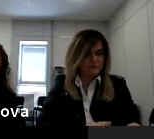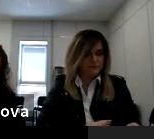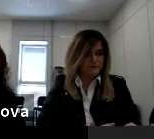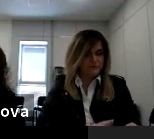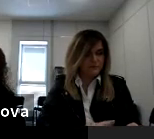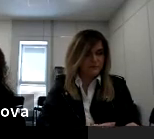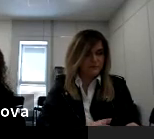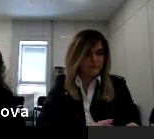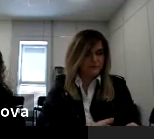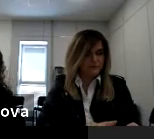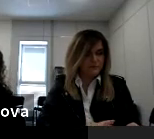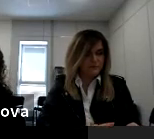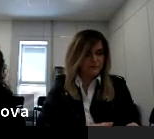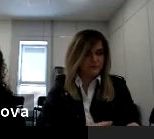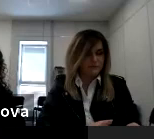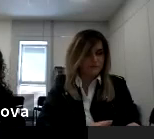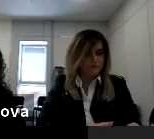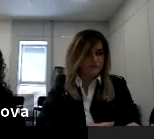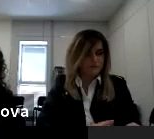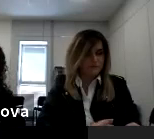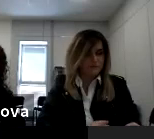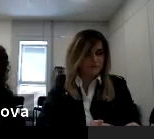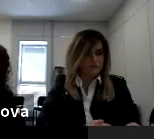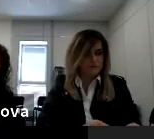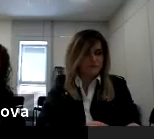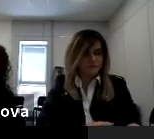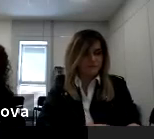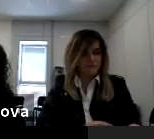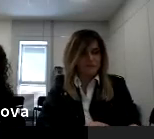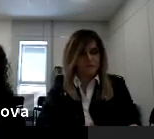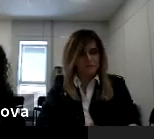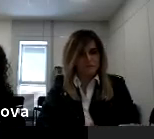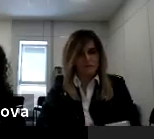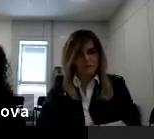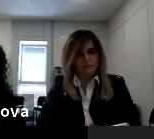see it depends on them.